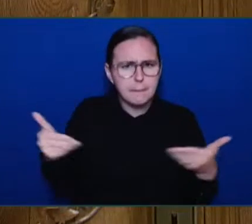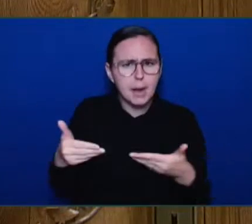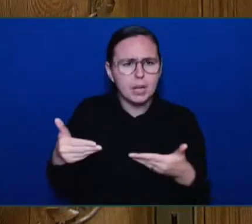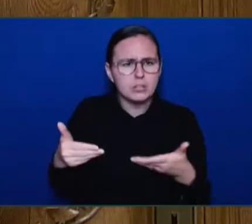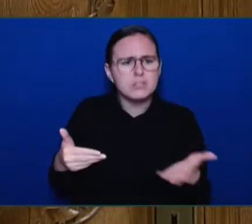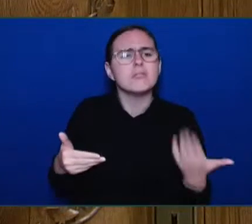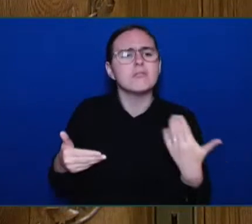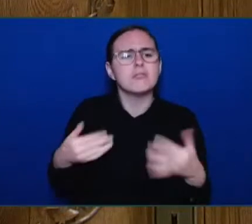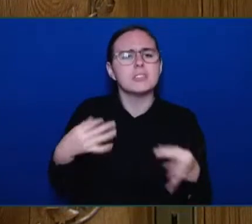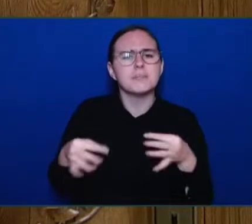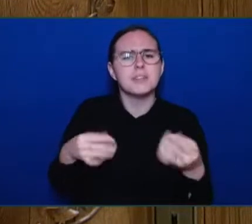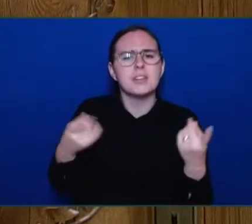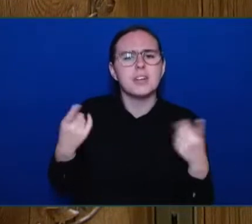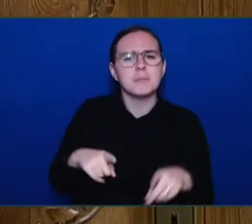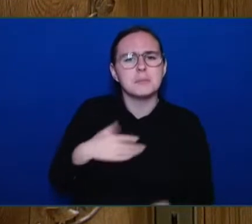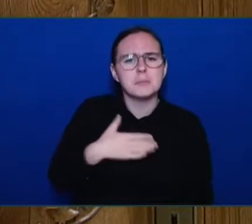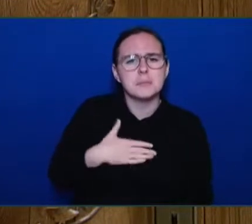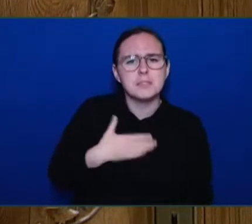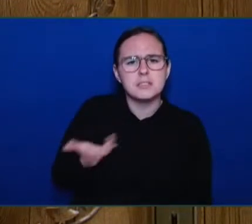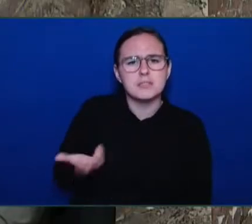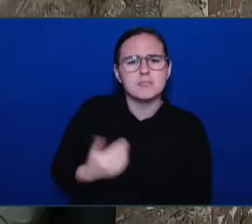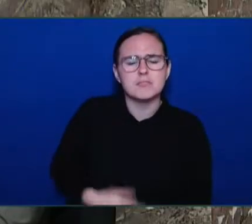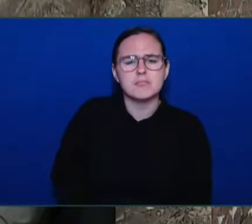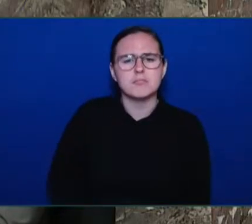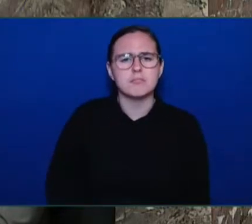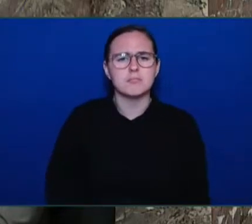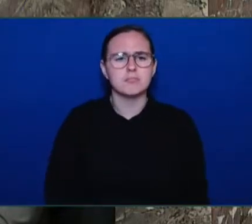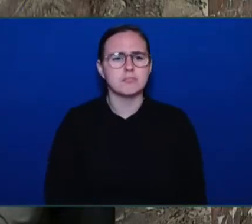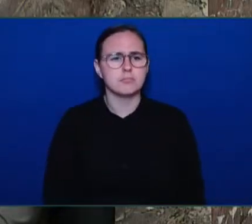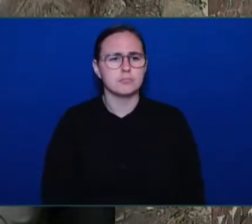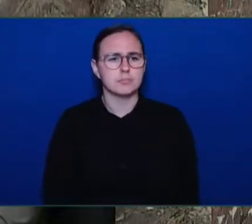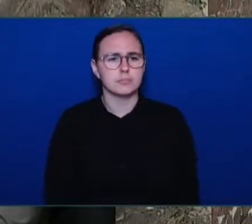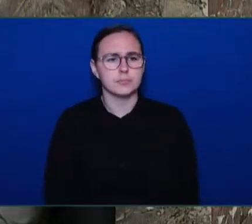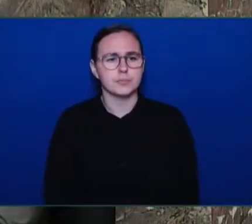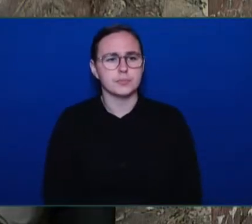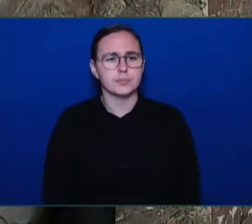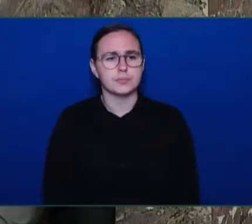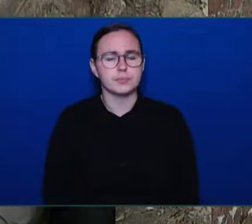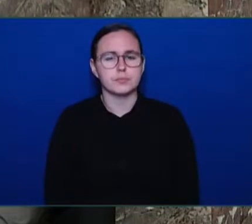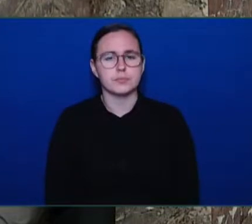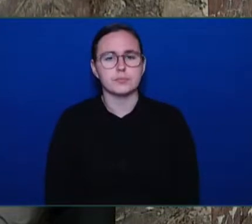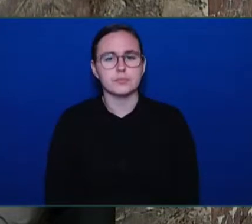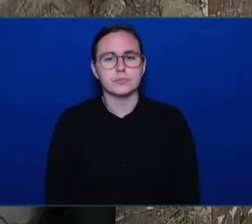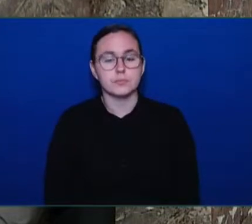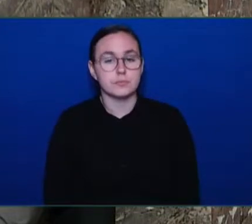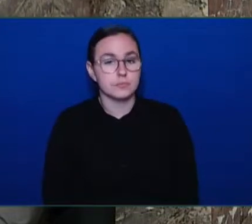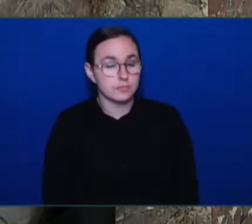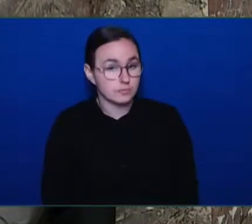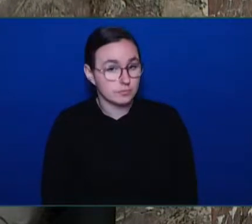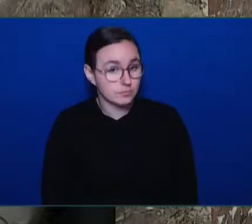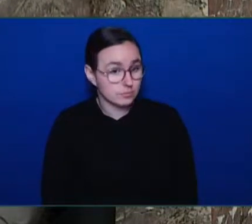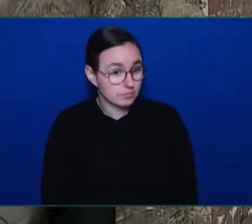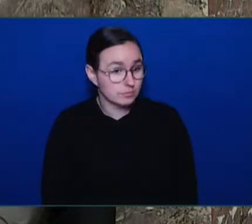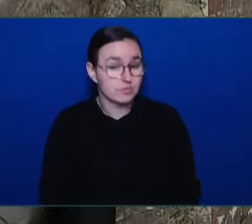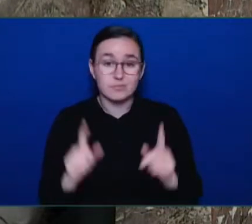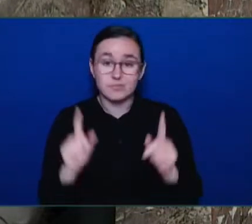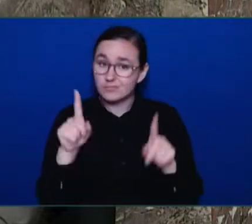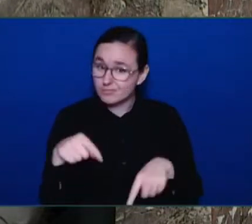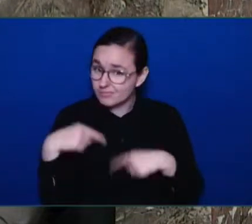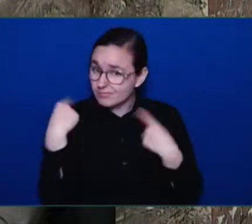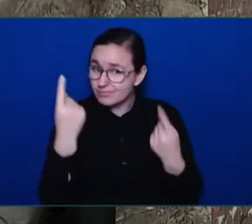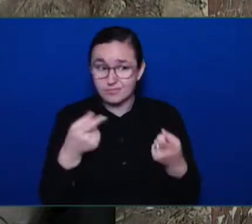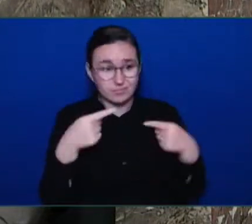Minister of Health. Well, Honourable Speaker, what's happened throughout the pandemic is outstanding leadership by our Provincial